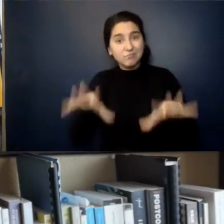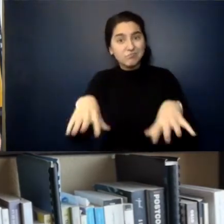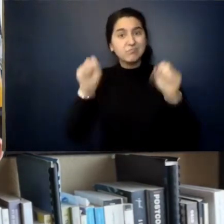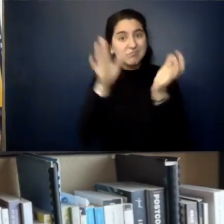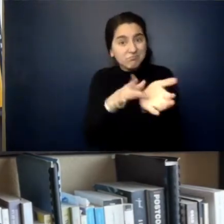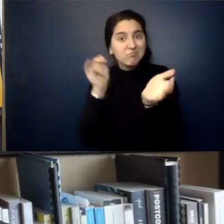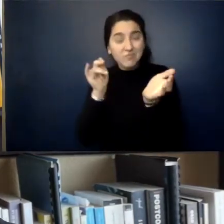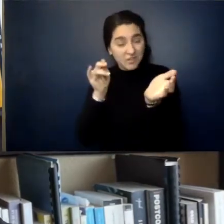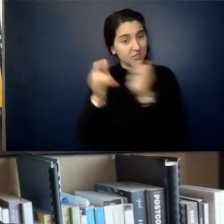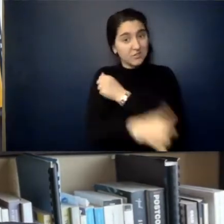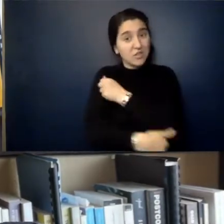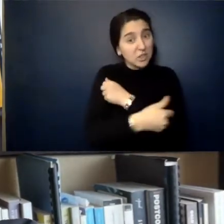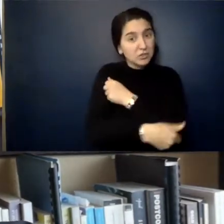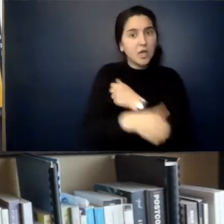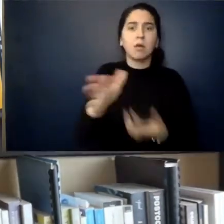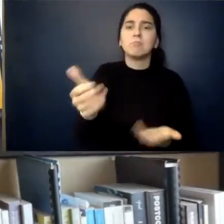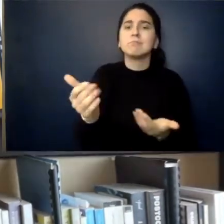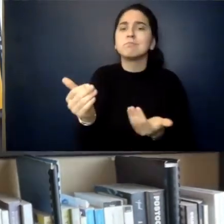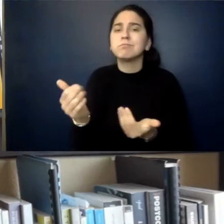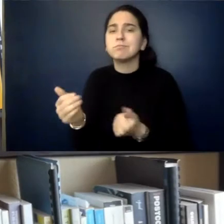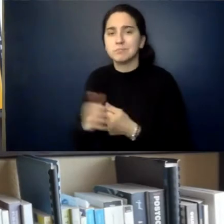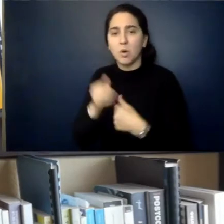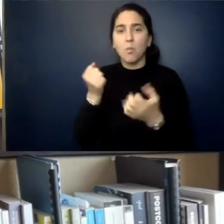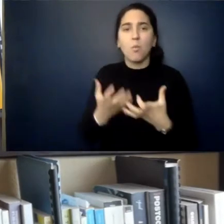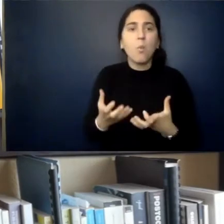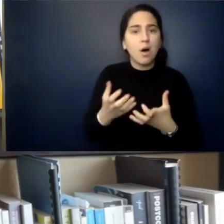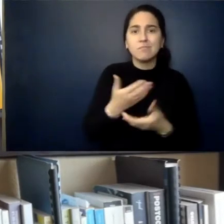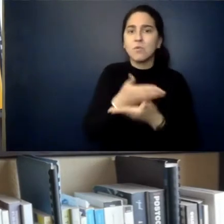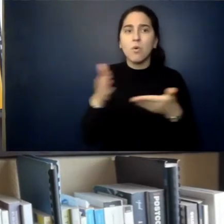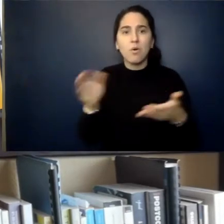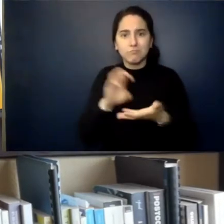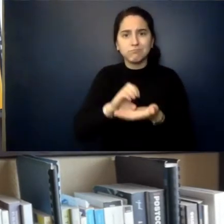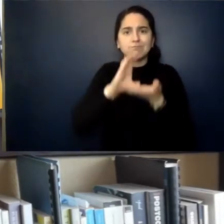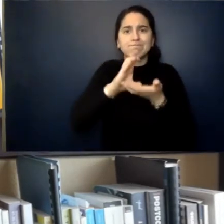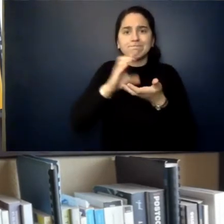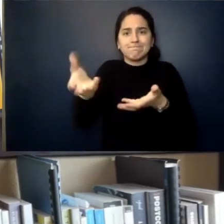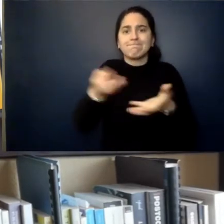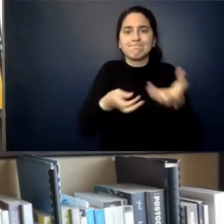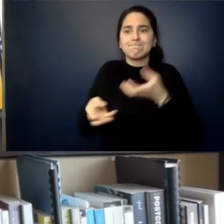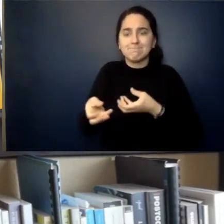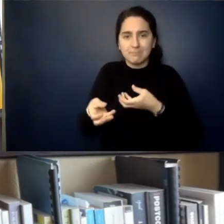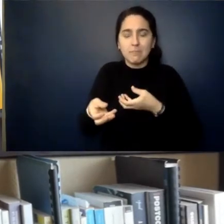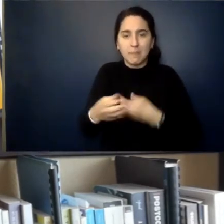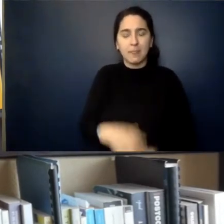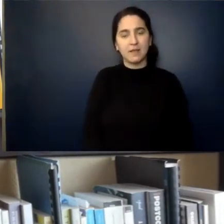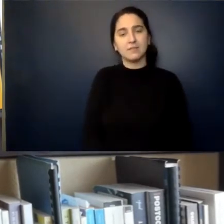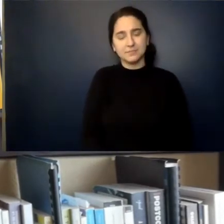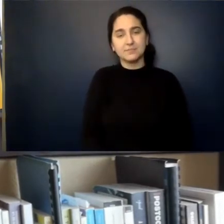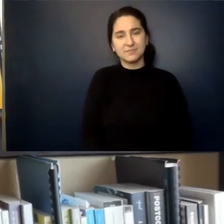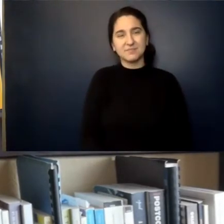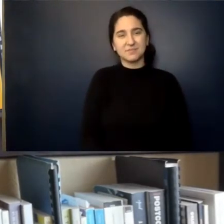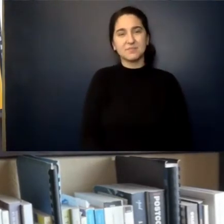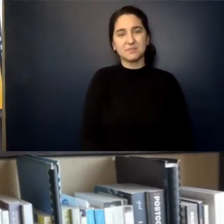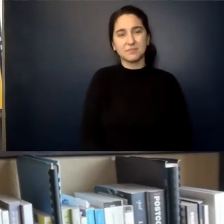also gold and silver and water, same as the king and the queen